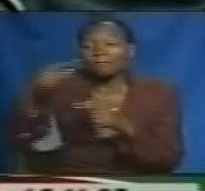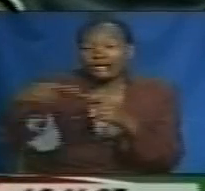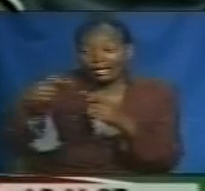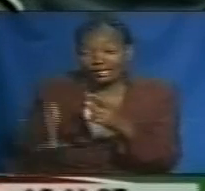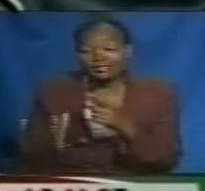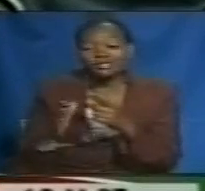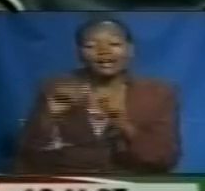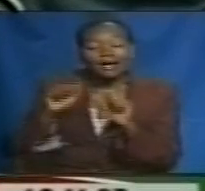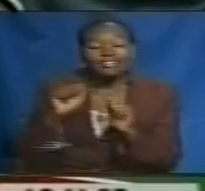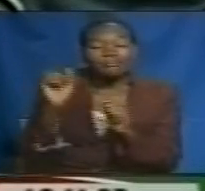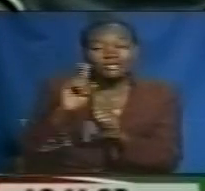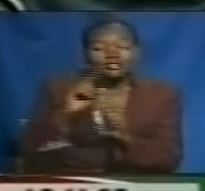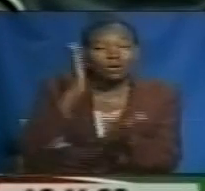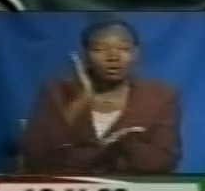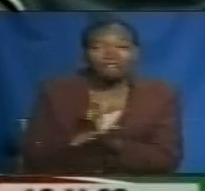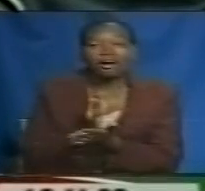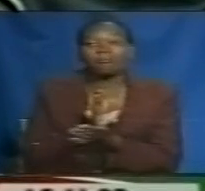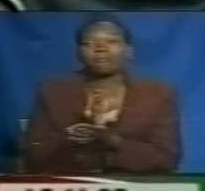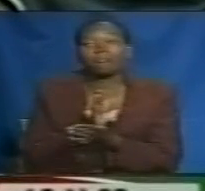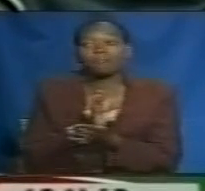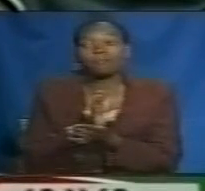Could the minister confirm